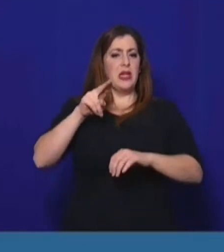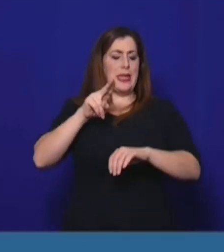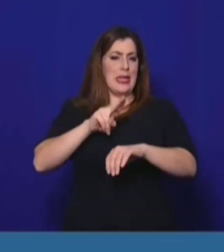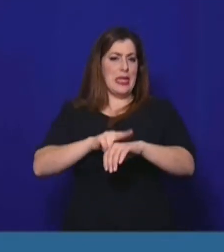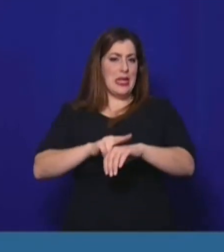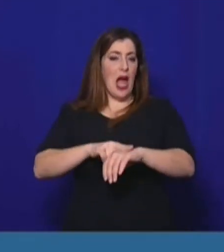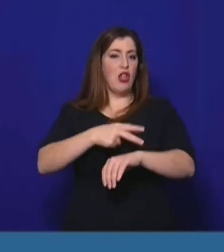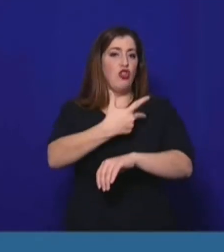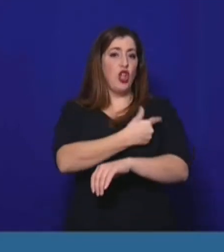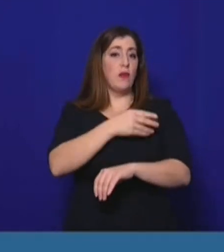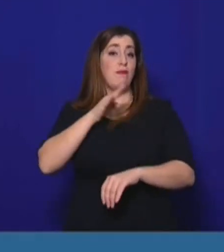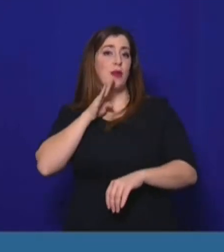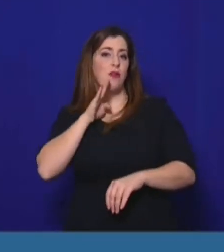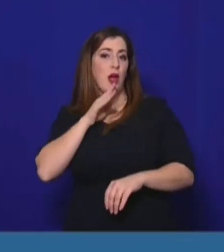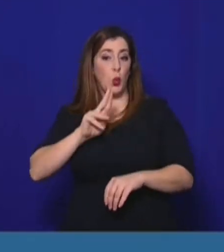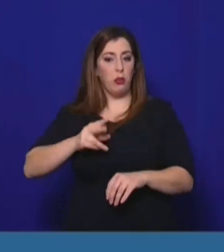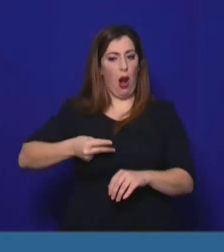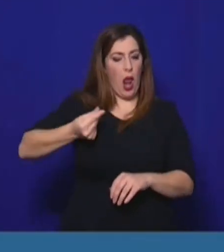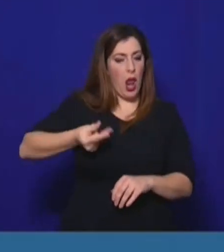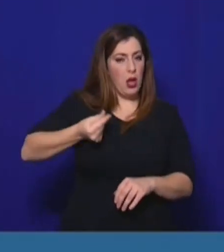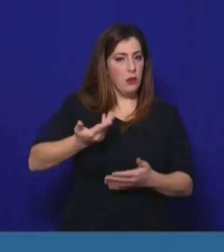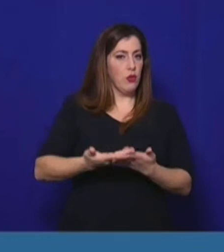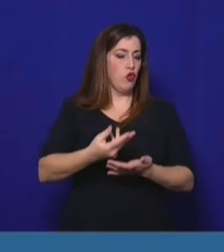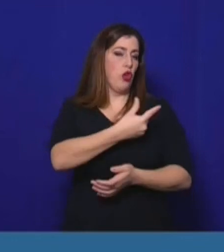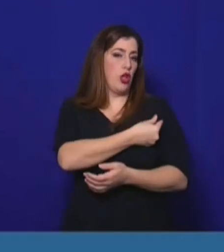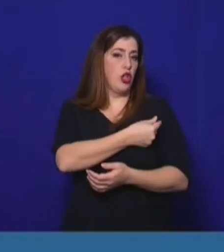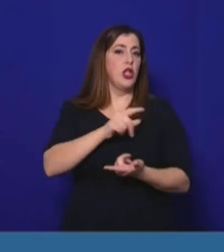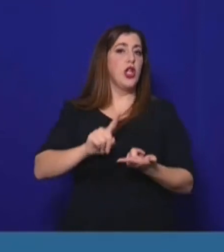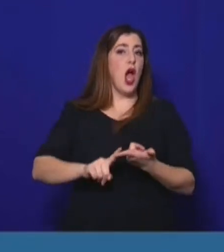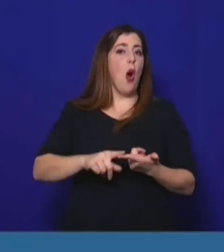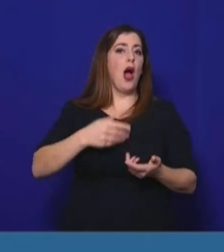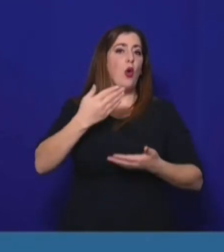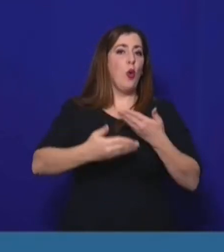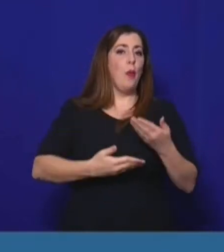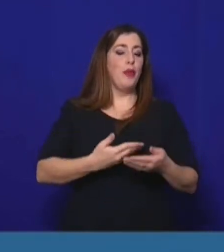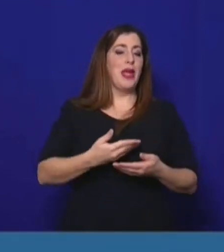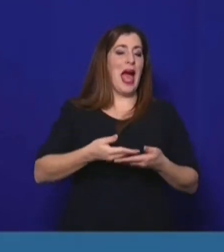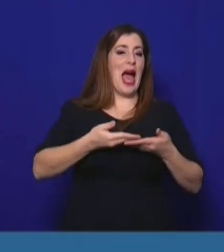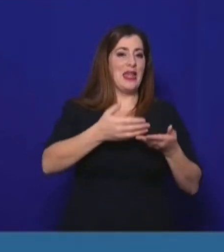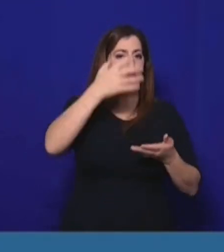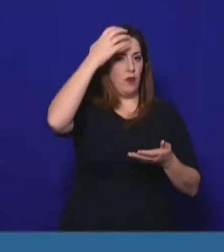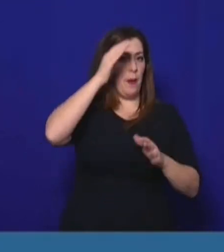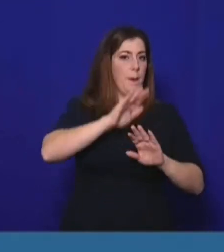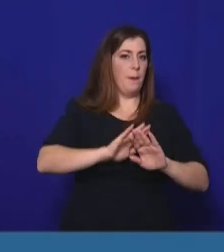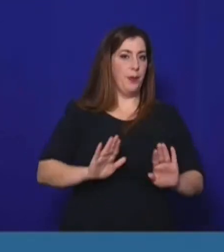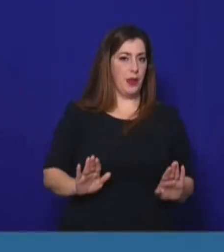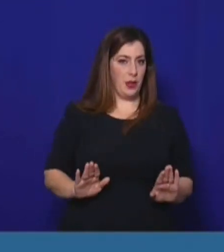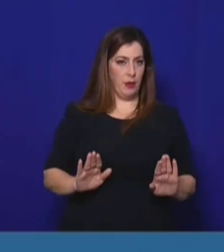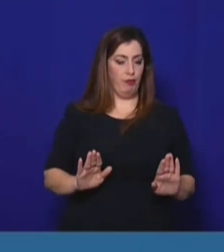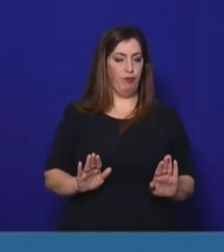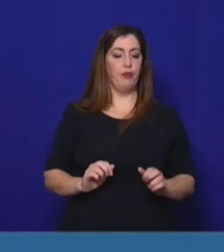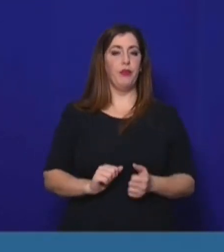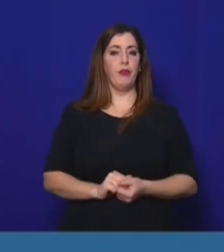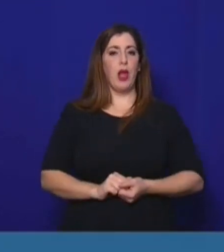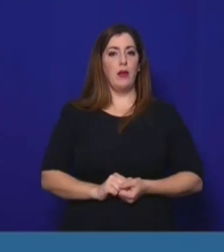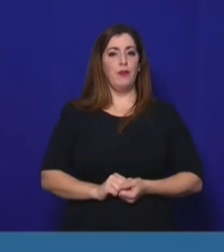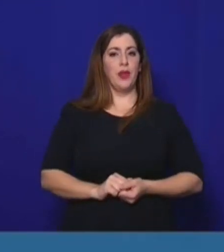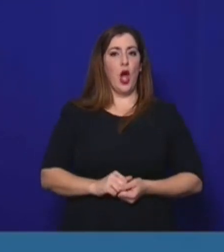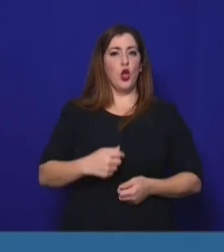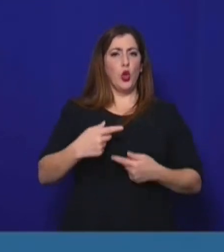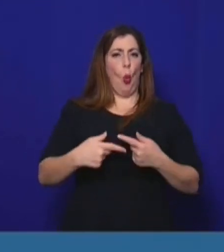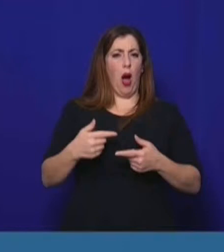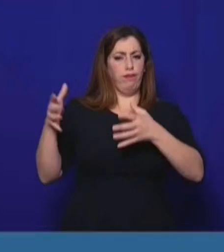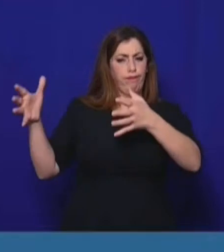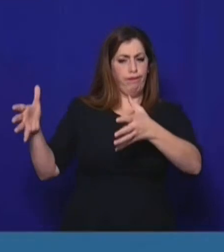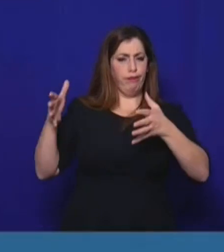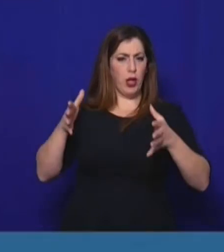jħallas għaliha u jmur x'imkien privat. Bħala konsenja ta' tilqim, l-ewwel konsenja kienet ta' 10,000 doża. X'għad inkun naf